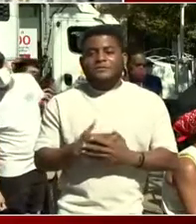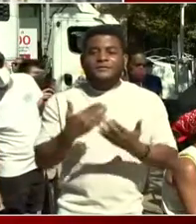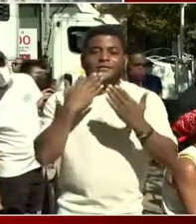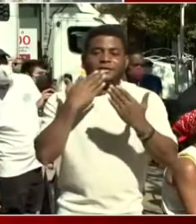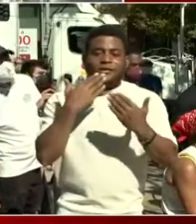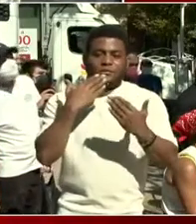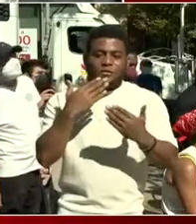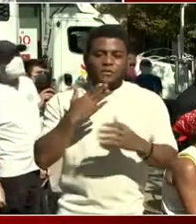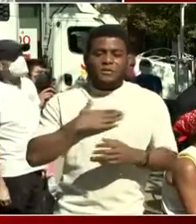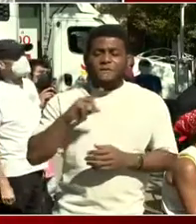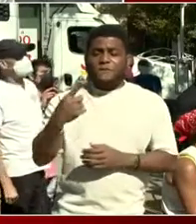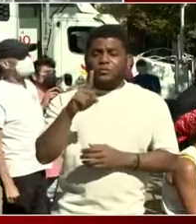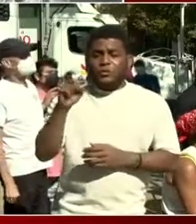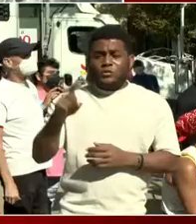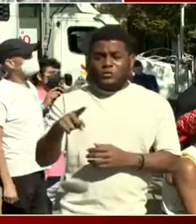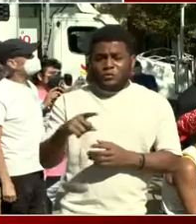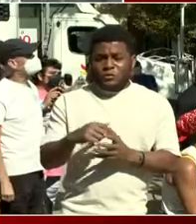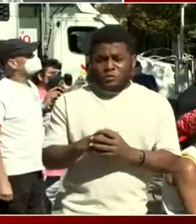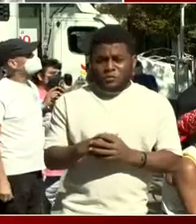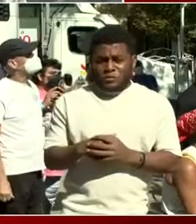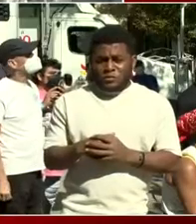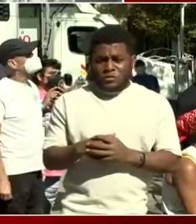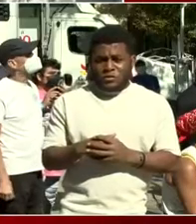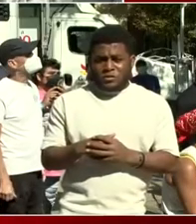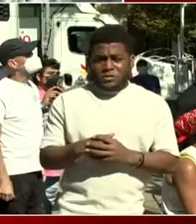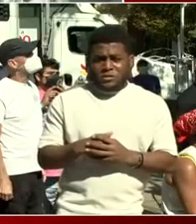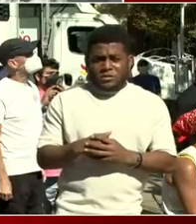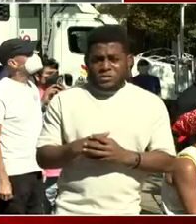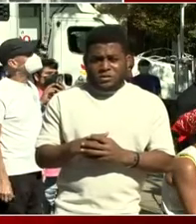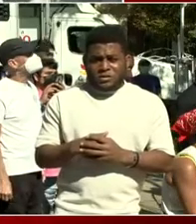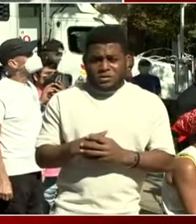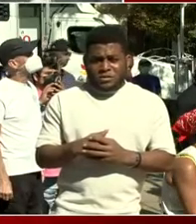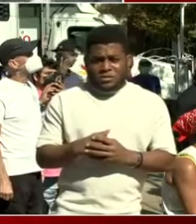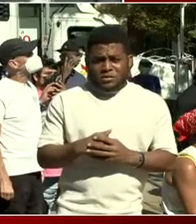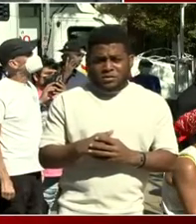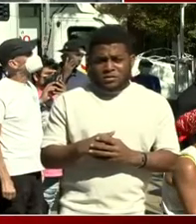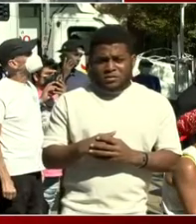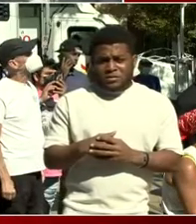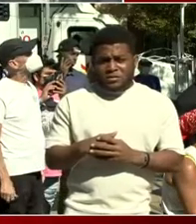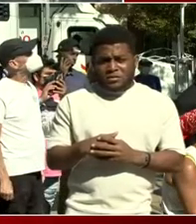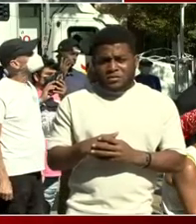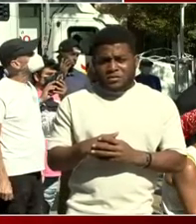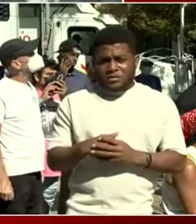Mm-hmm. My first question I think could be answered by several people. Okay.